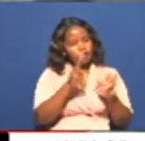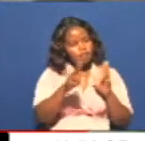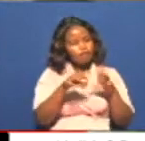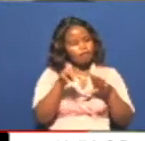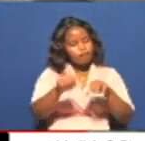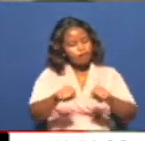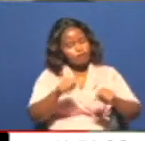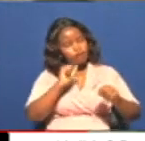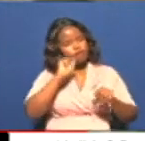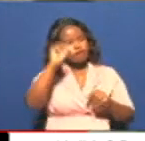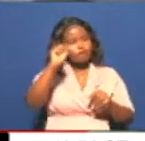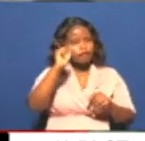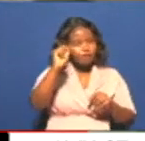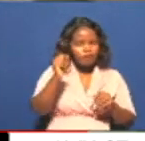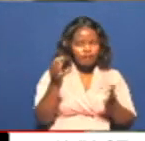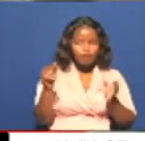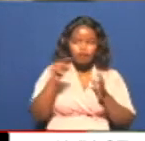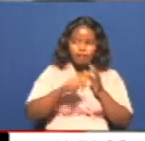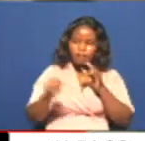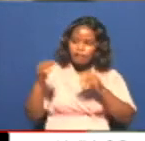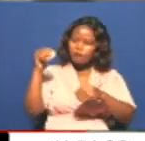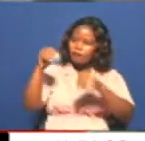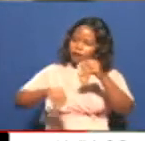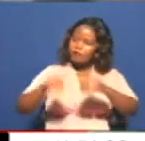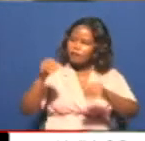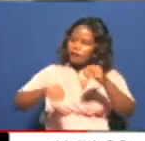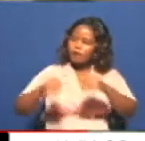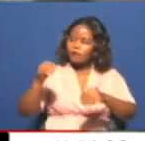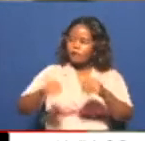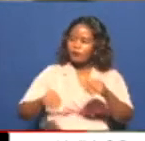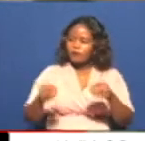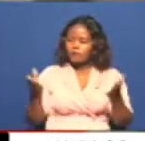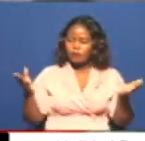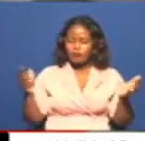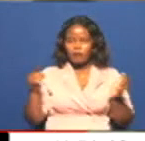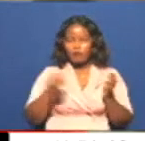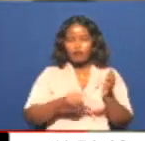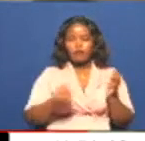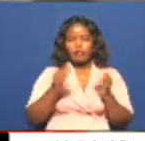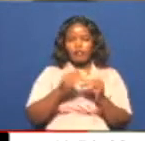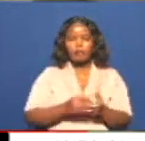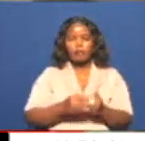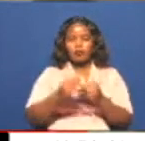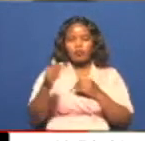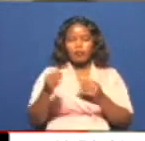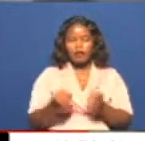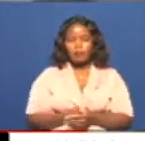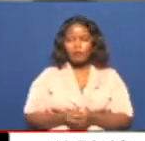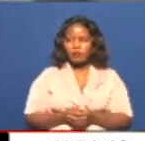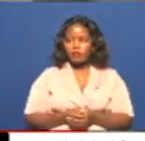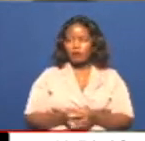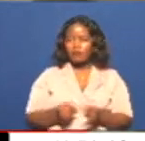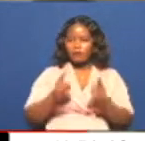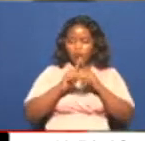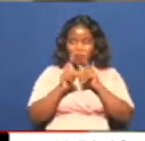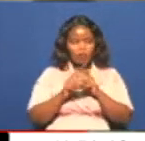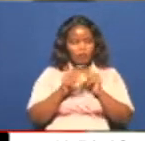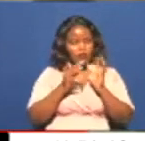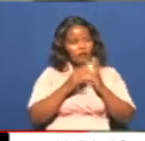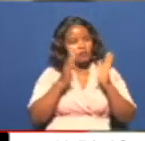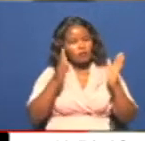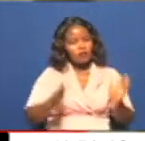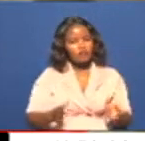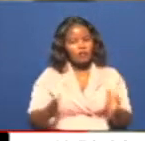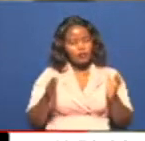go to our polls very well as a one cohesive Kenya and get the leaders that we want, as opposed to